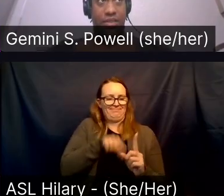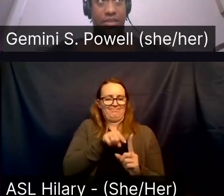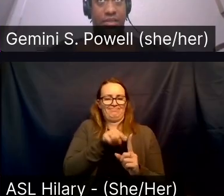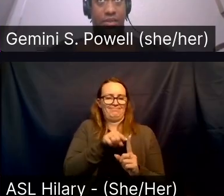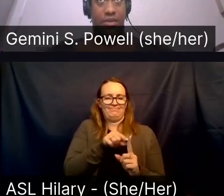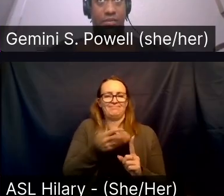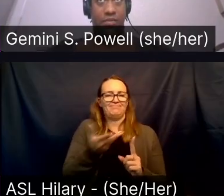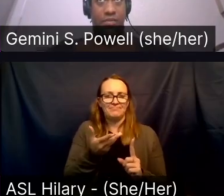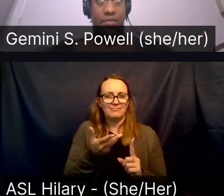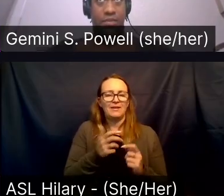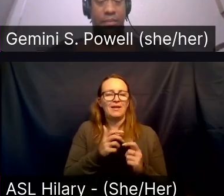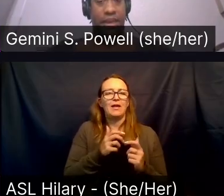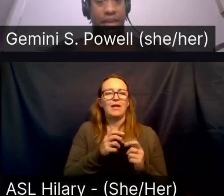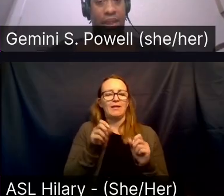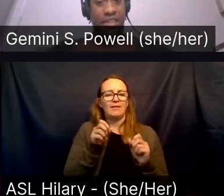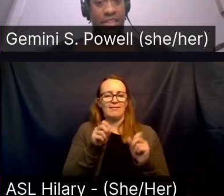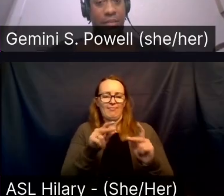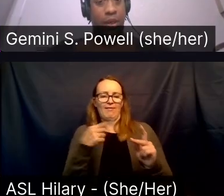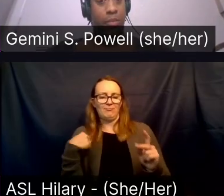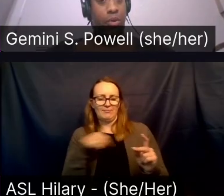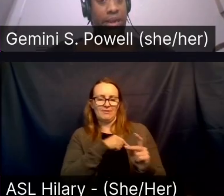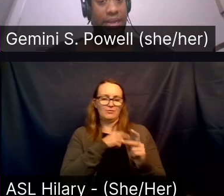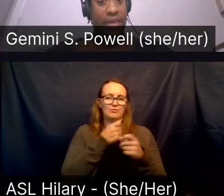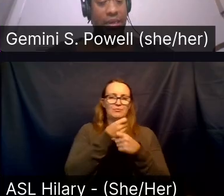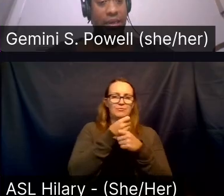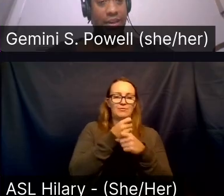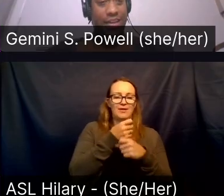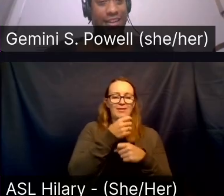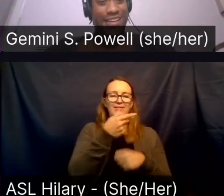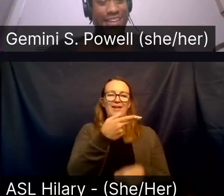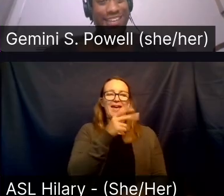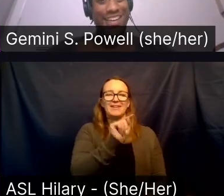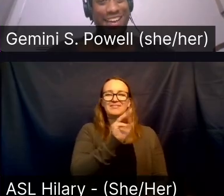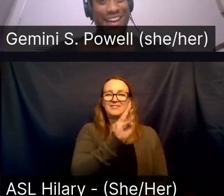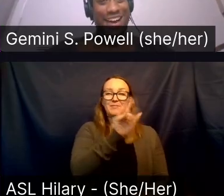to sort of make our HTML pretty.